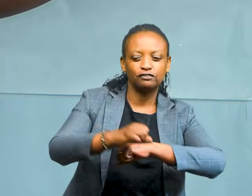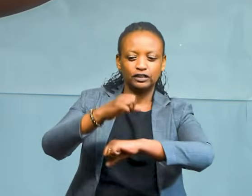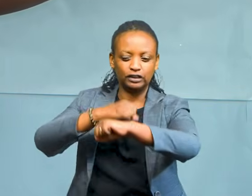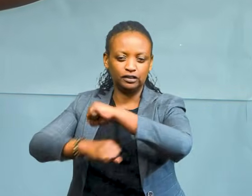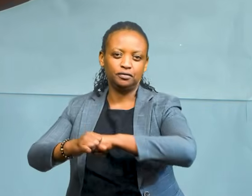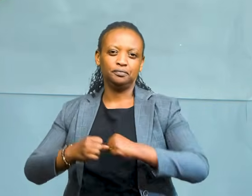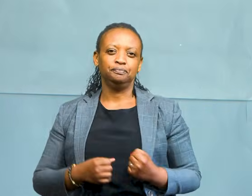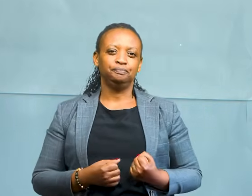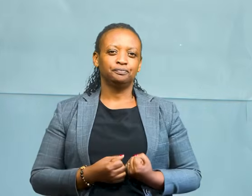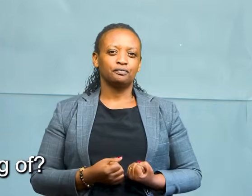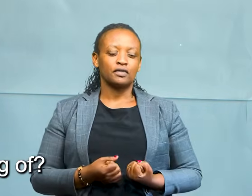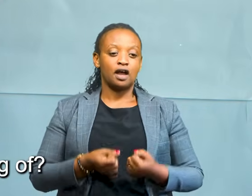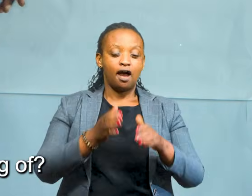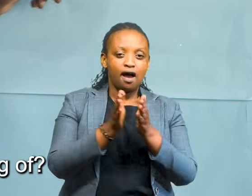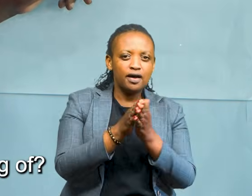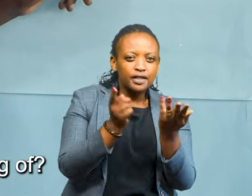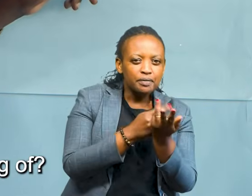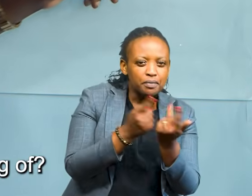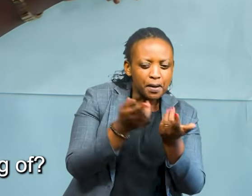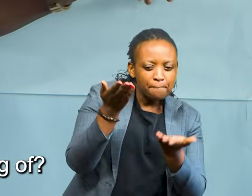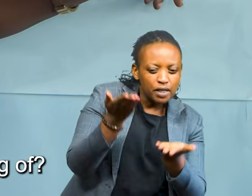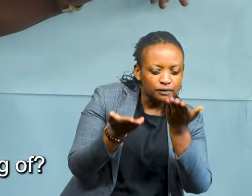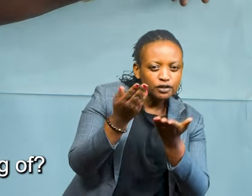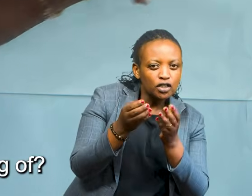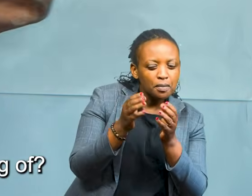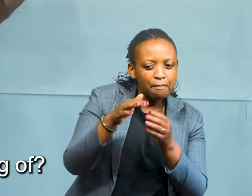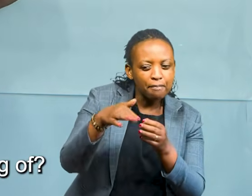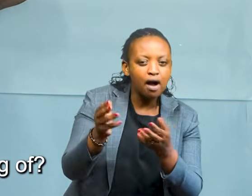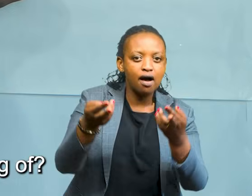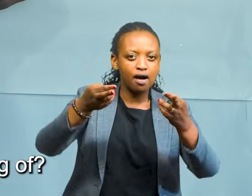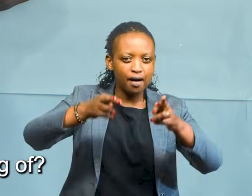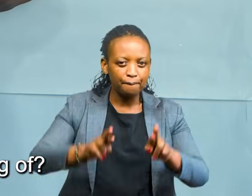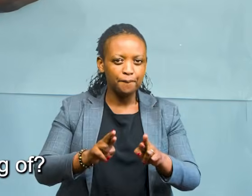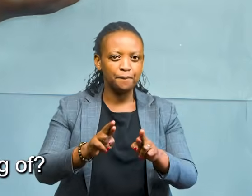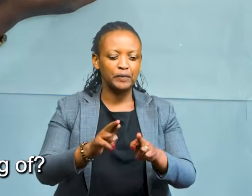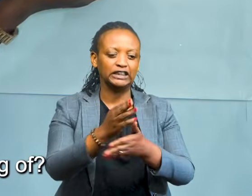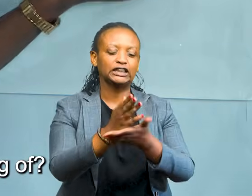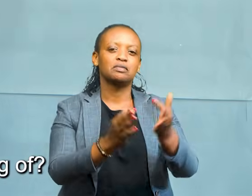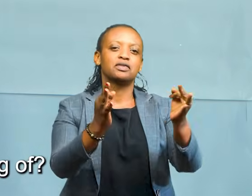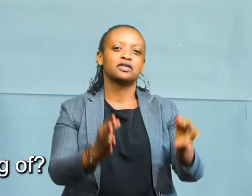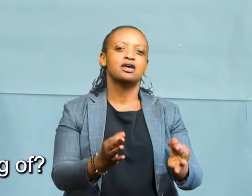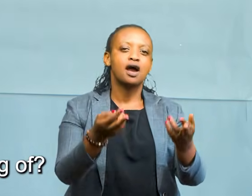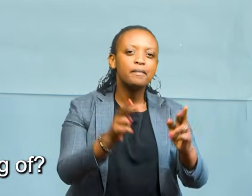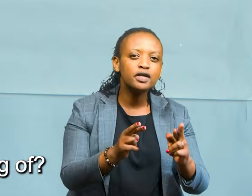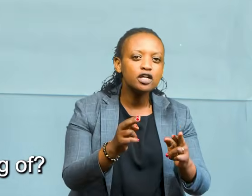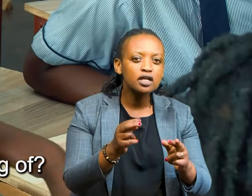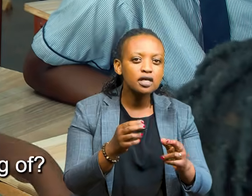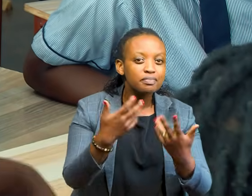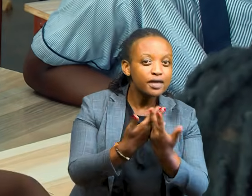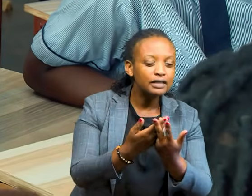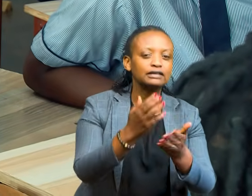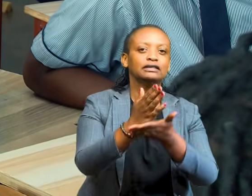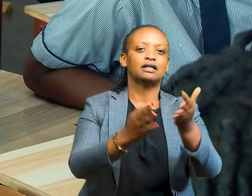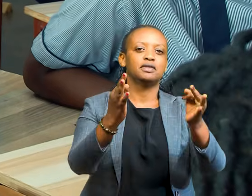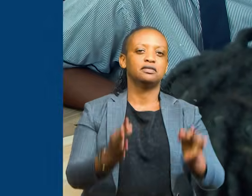activities, and calculating probabilities of happening of something.